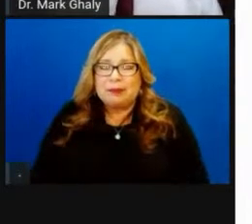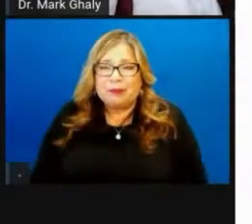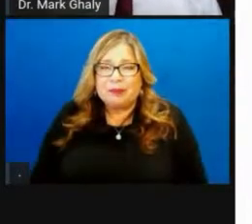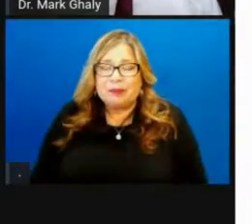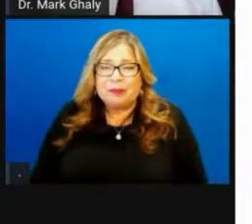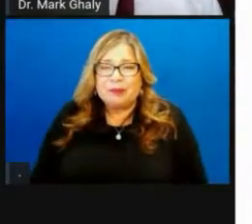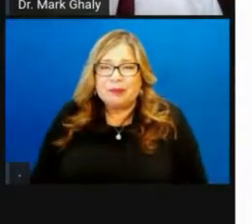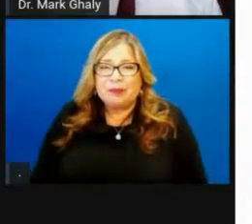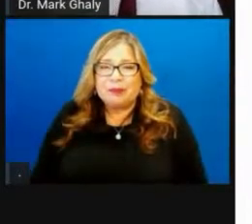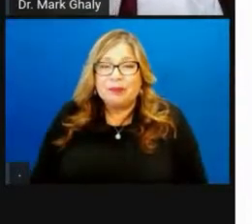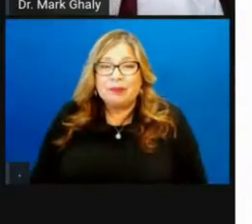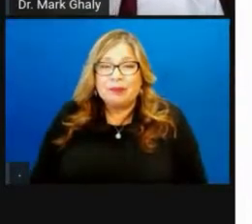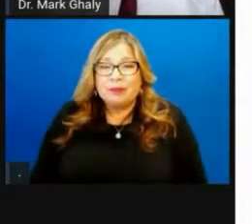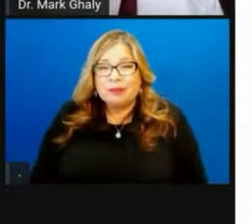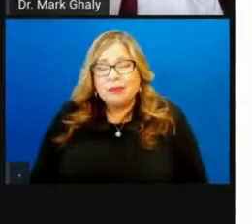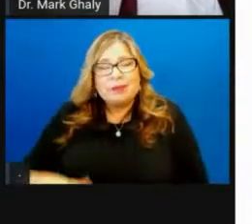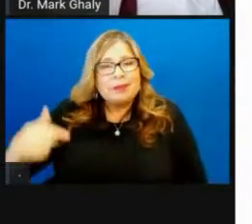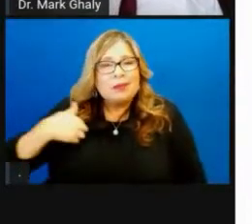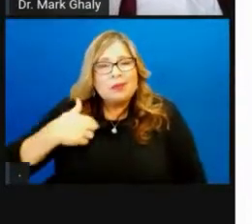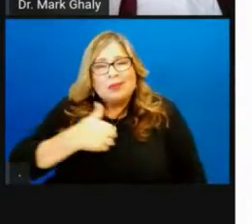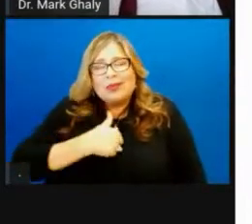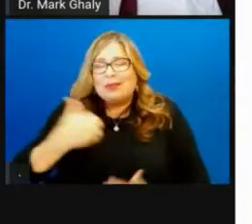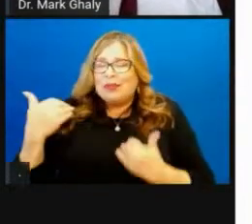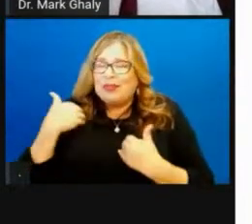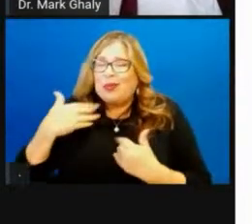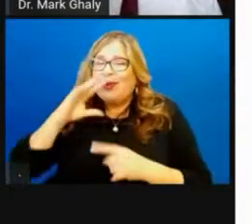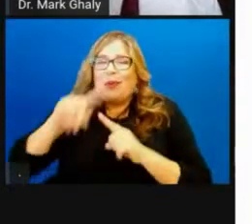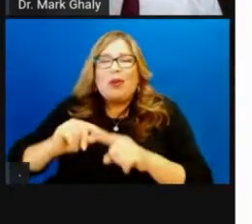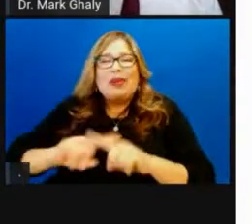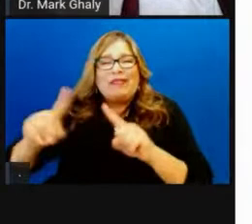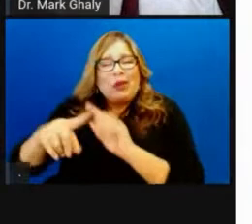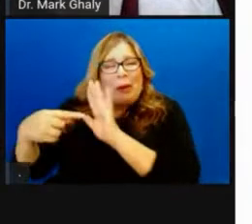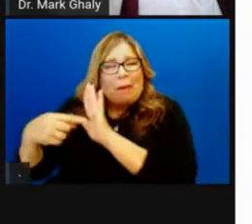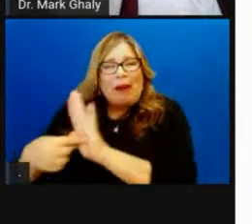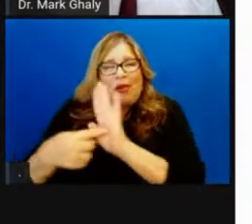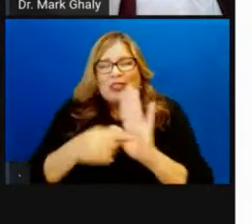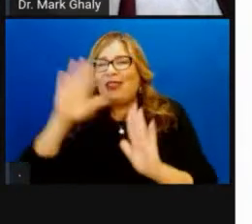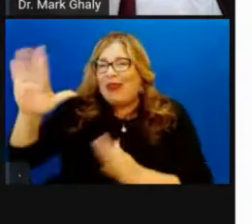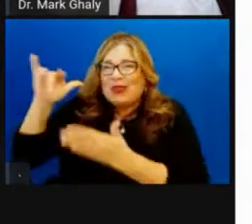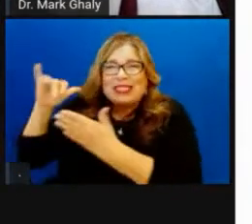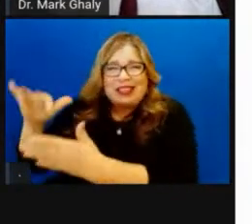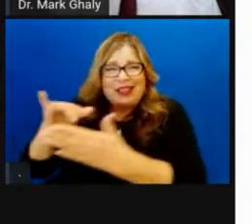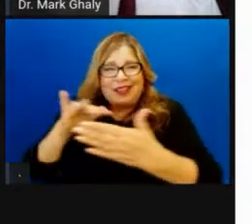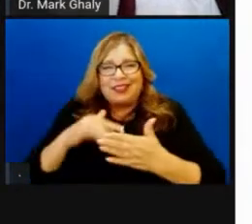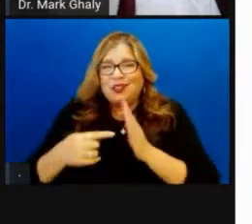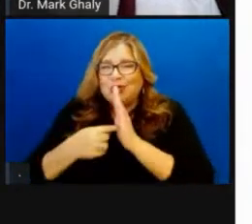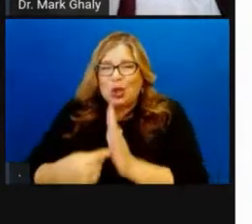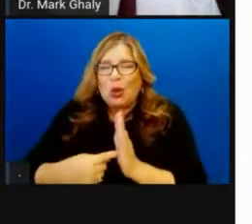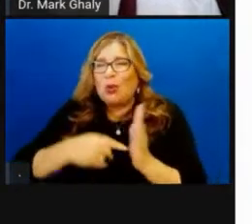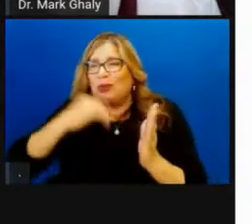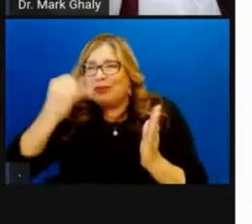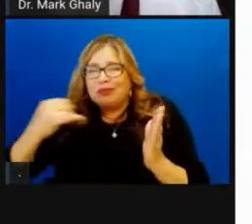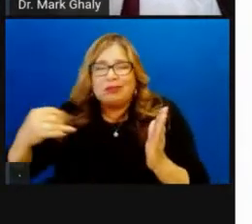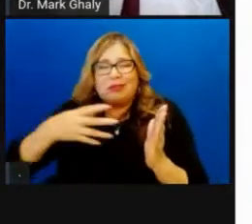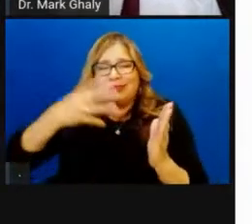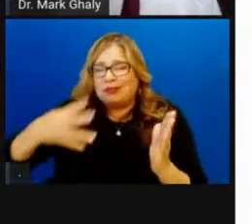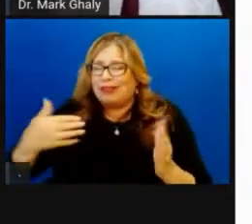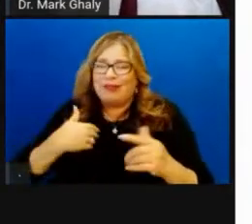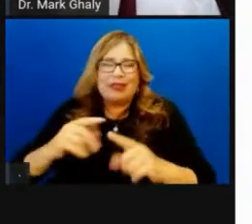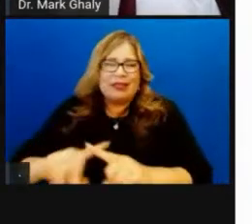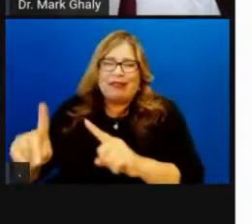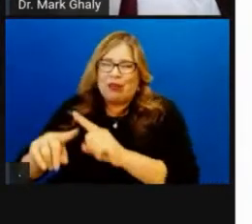We've talked to you for a long time about models. We've been using models in California. We have various models that stand on their own, and then we have